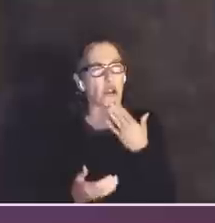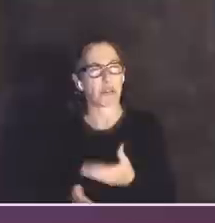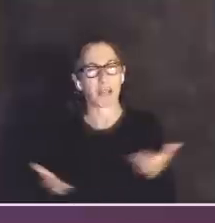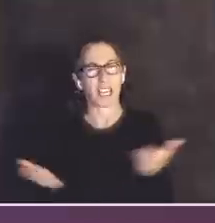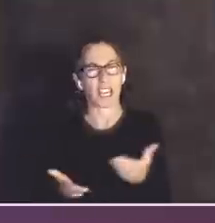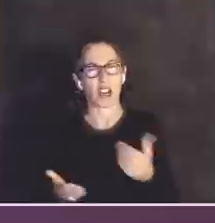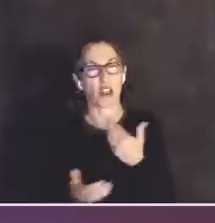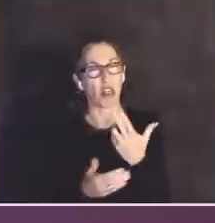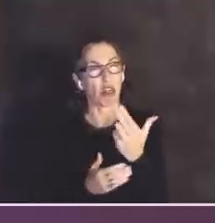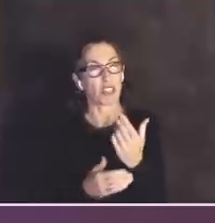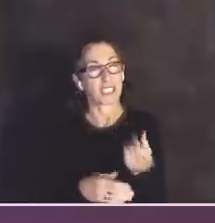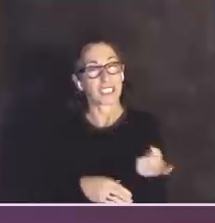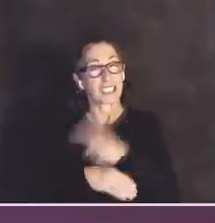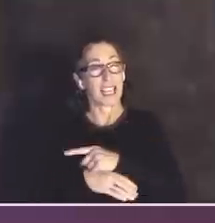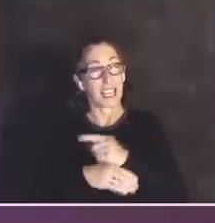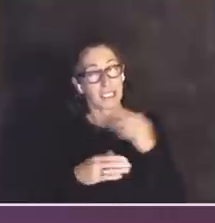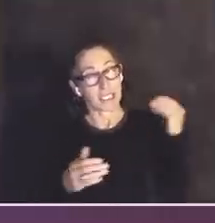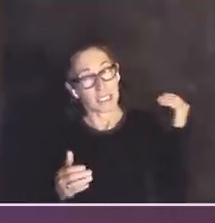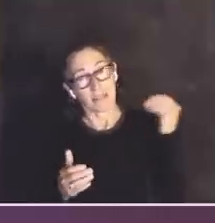to go.